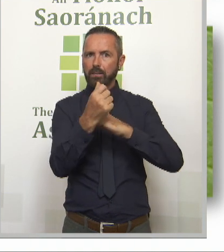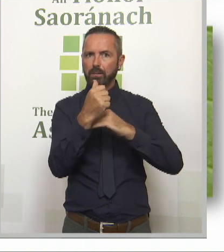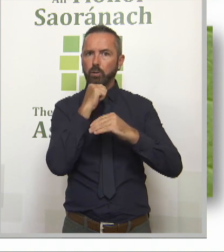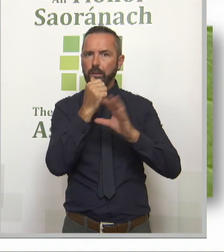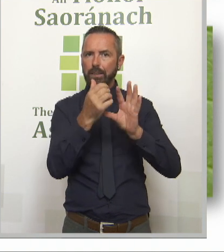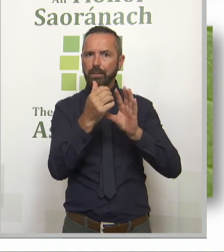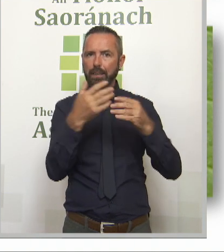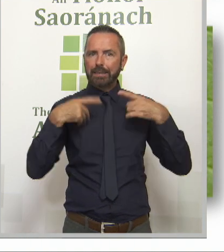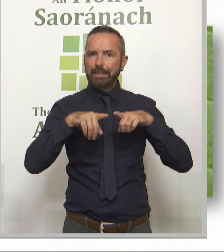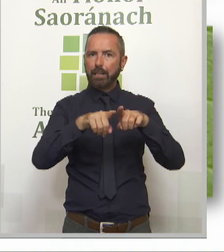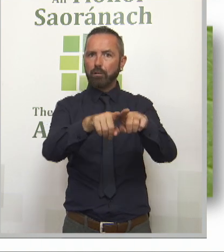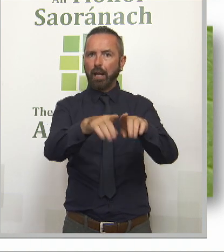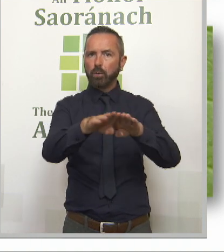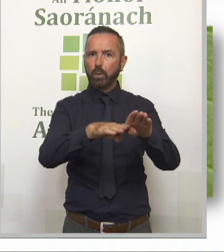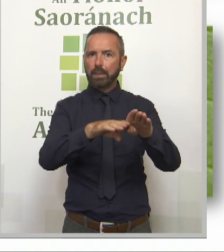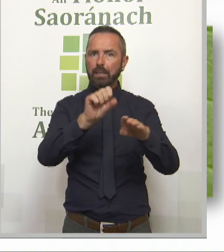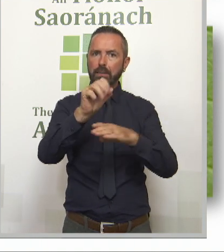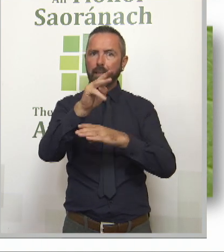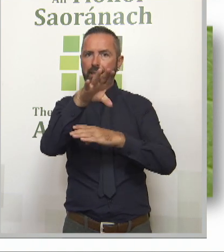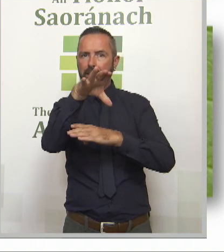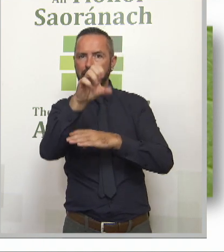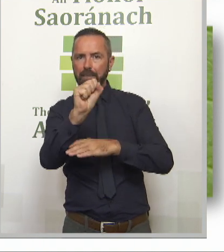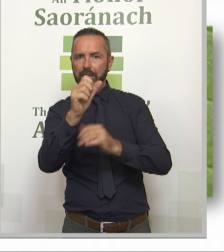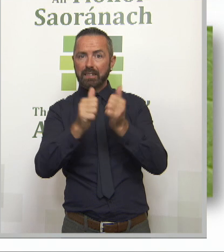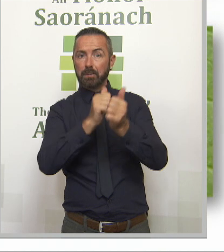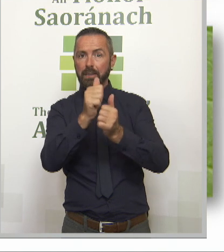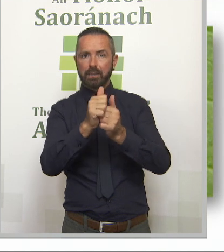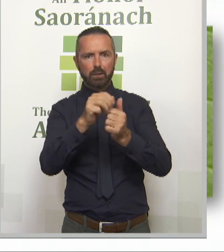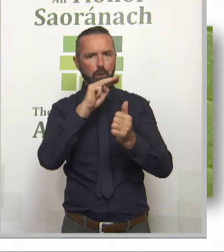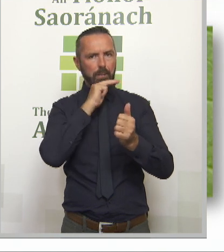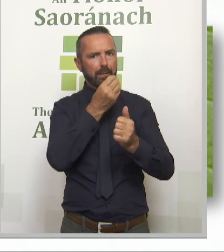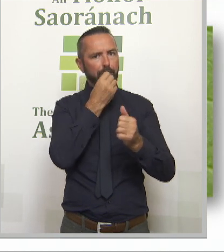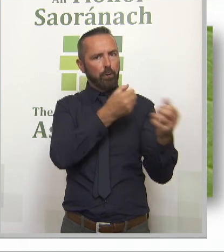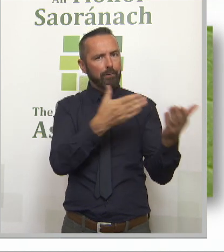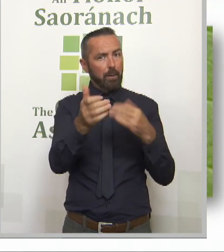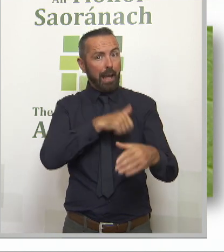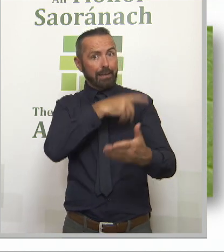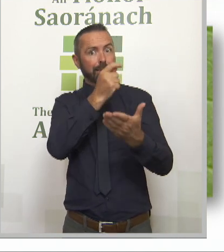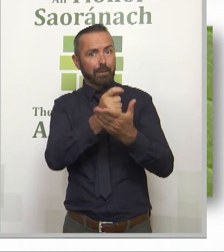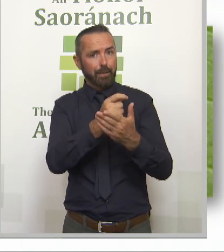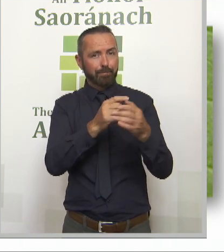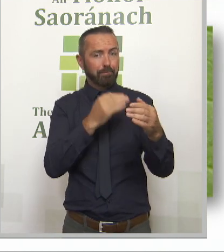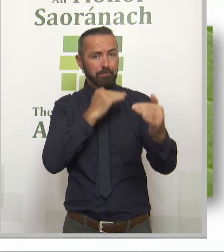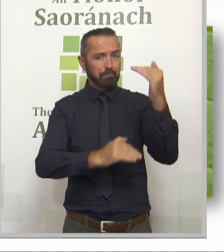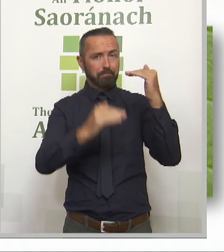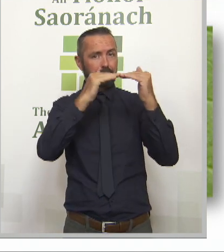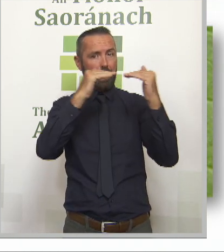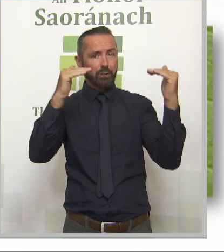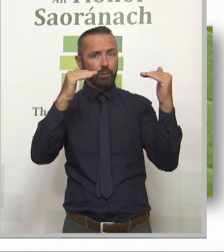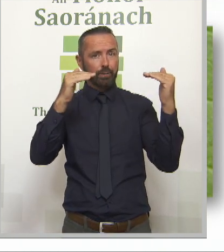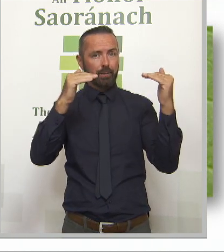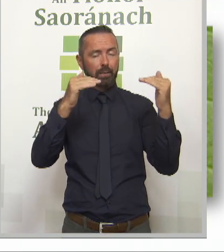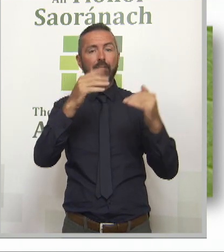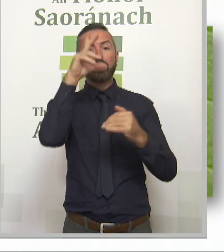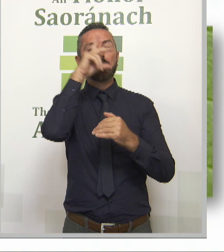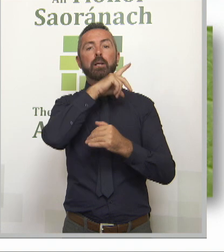among species lead to mismatches in the food availability and the demand for that food. So, for example,